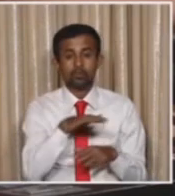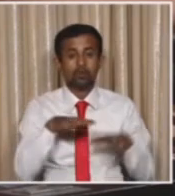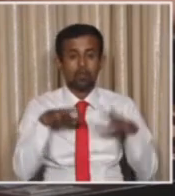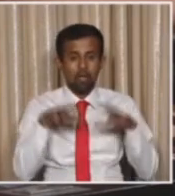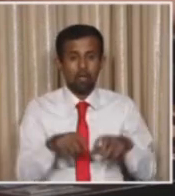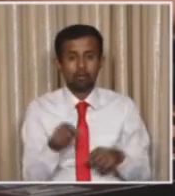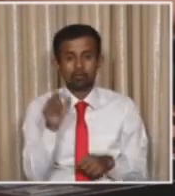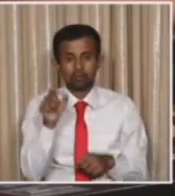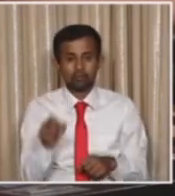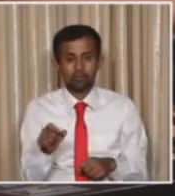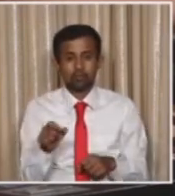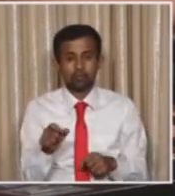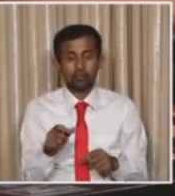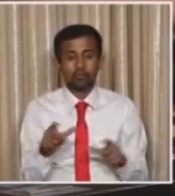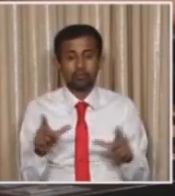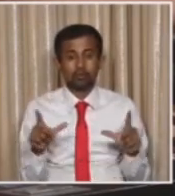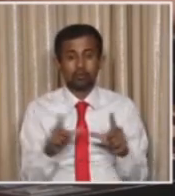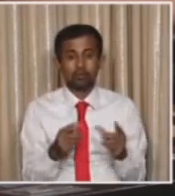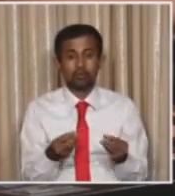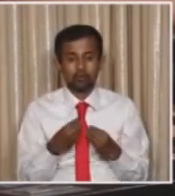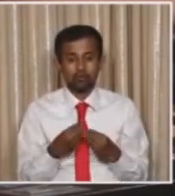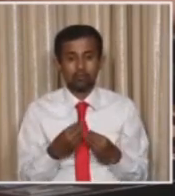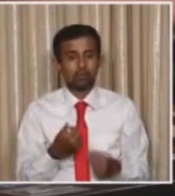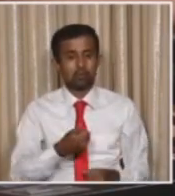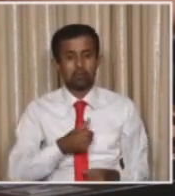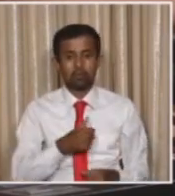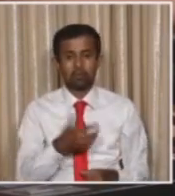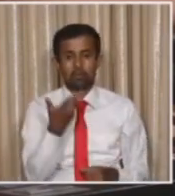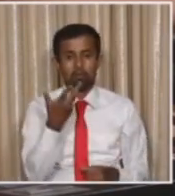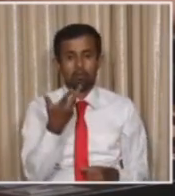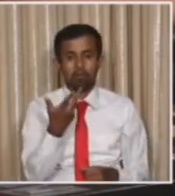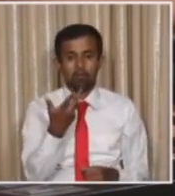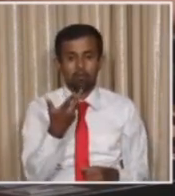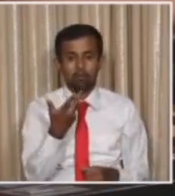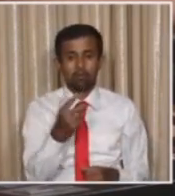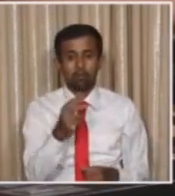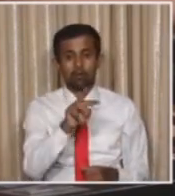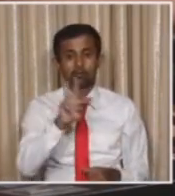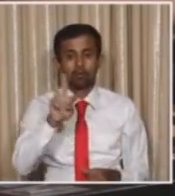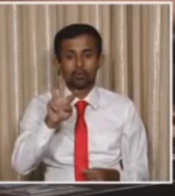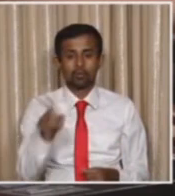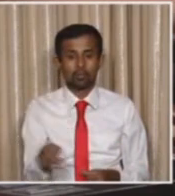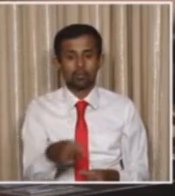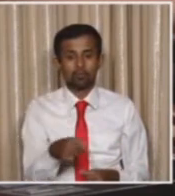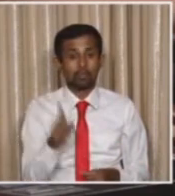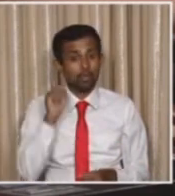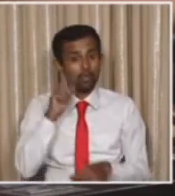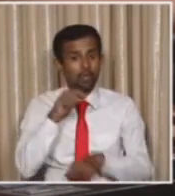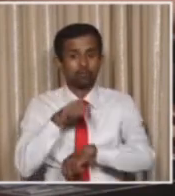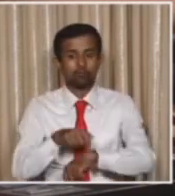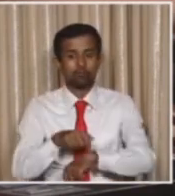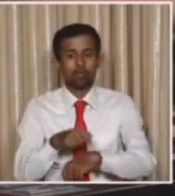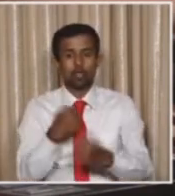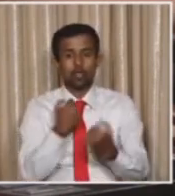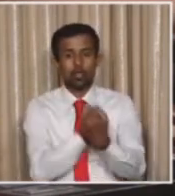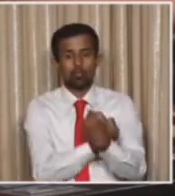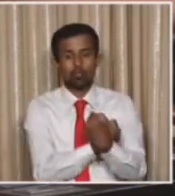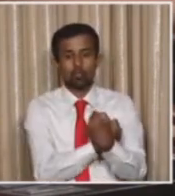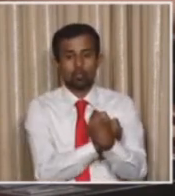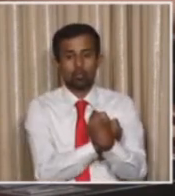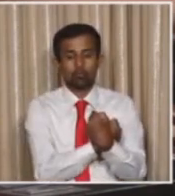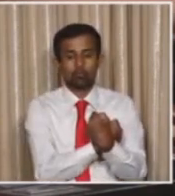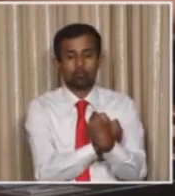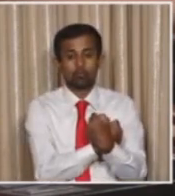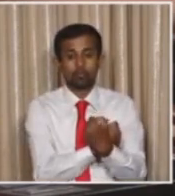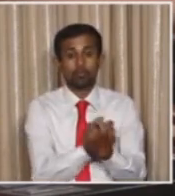23rd. And at that instant, the police assaulted the Honorable Selvaraja Gajendran.